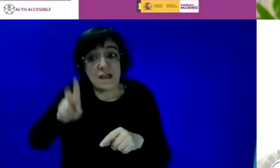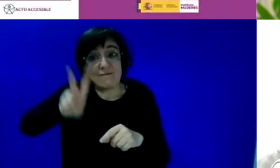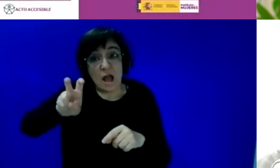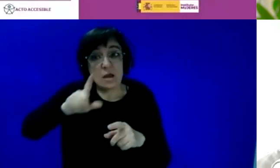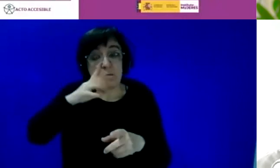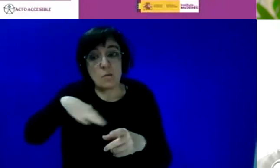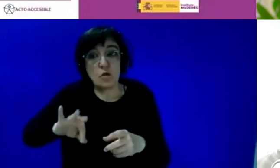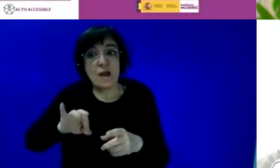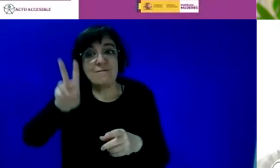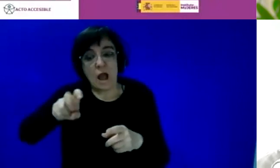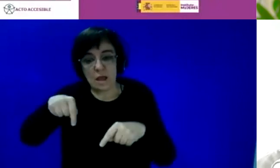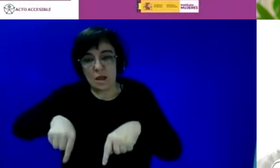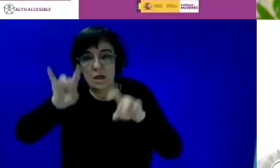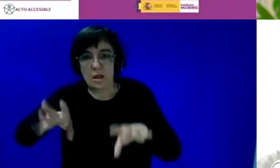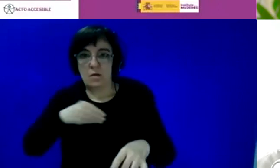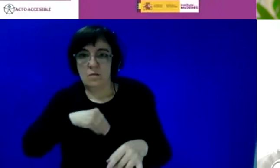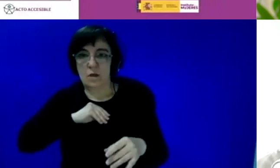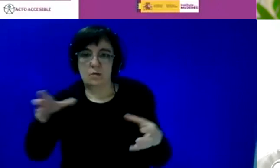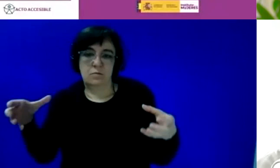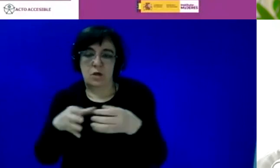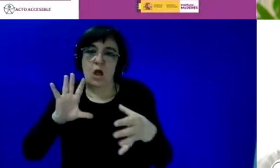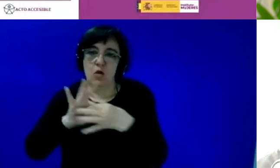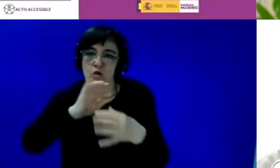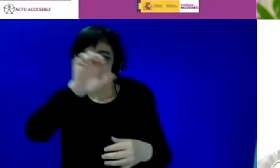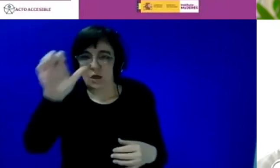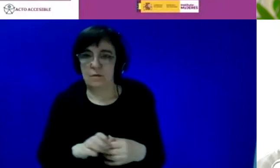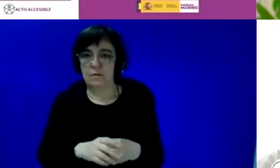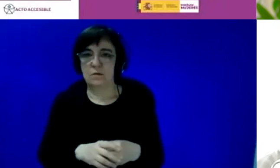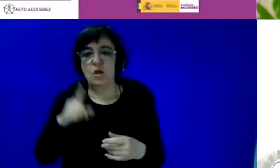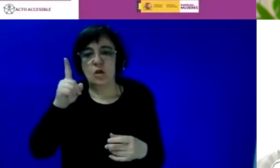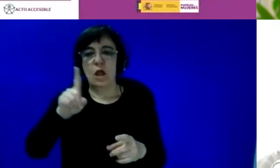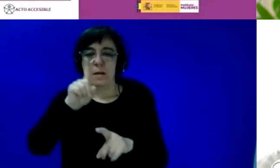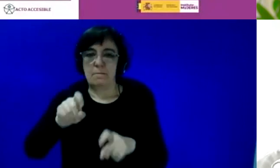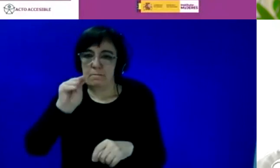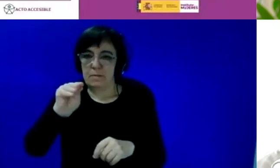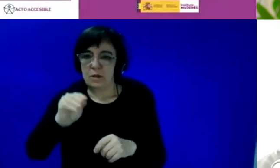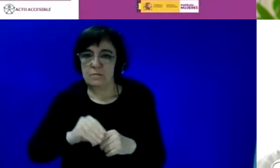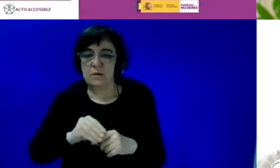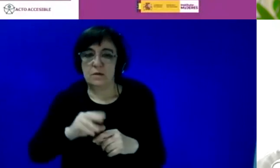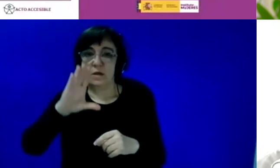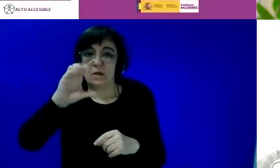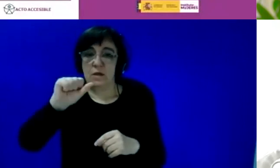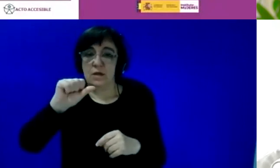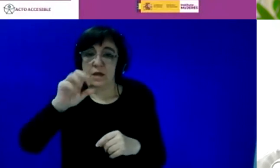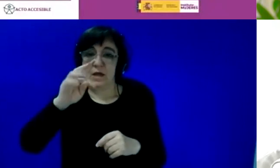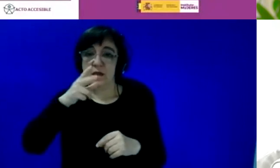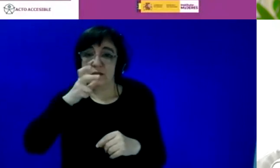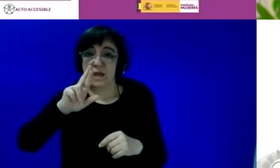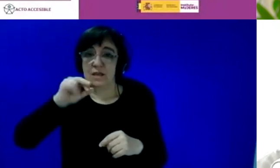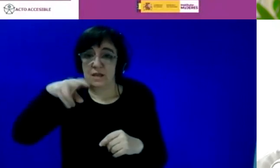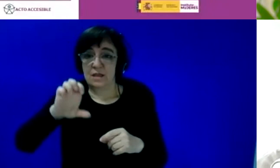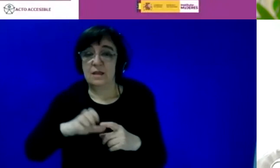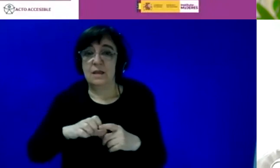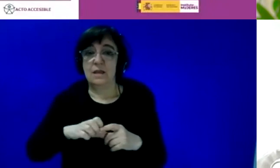people's Ukrainian disability cards recognized in the European Union and in Spain. This was a question for